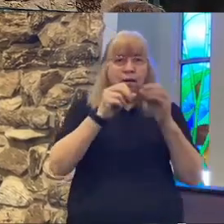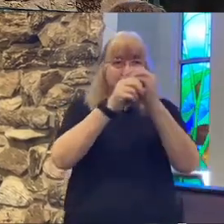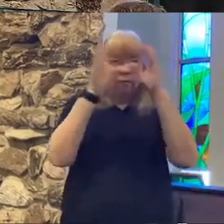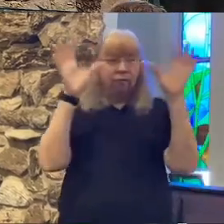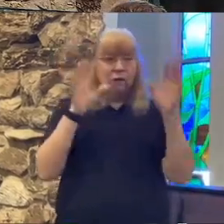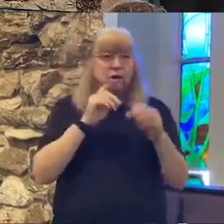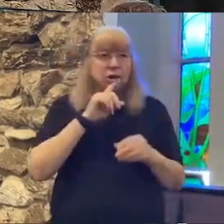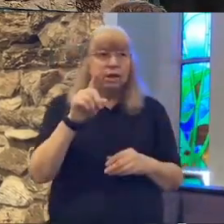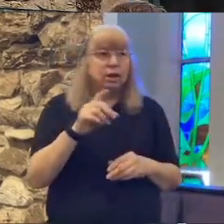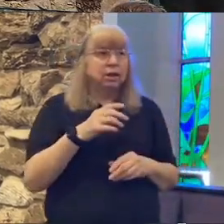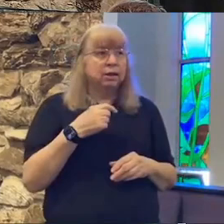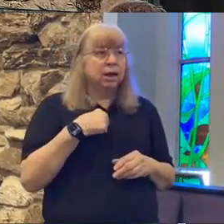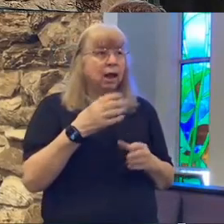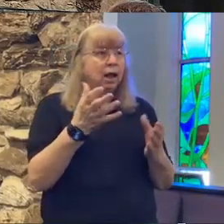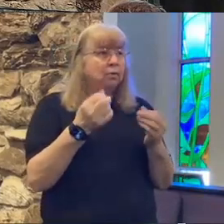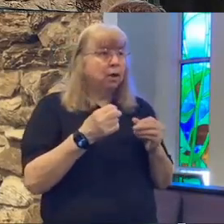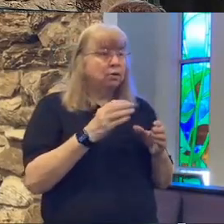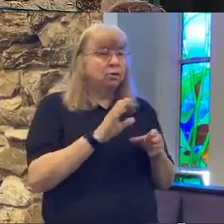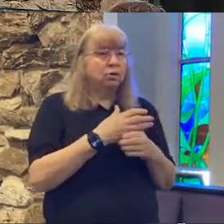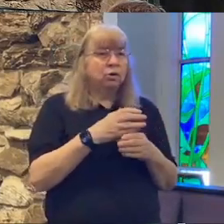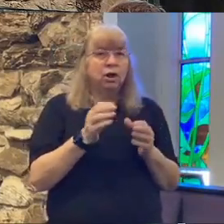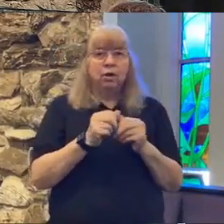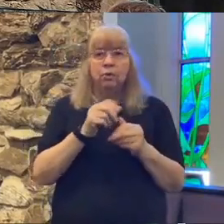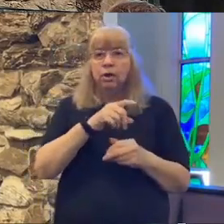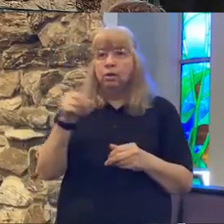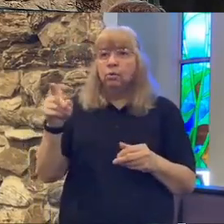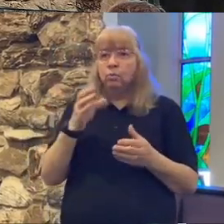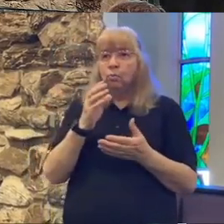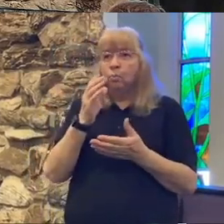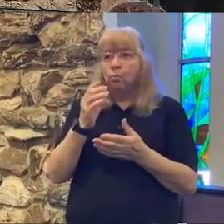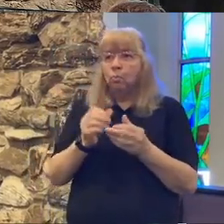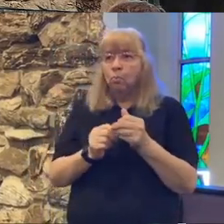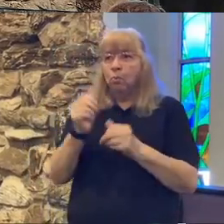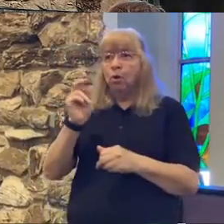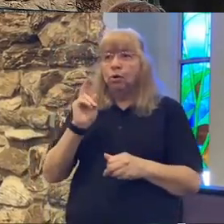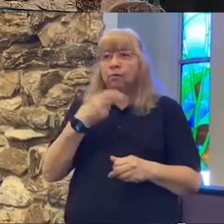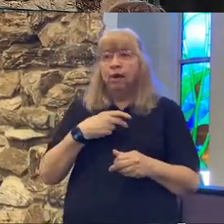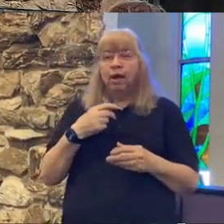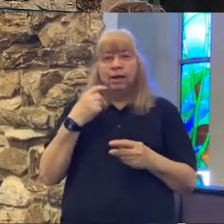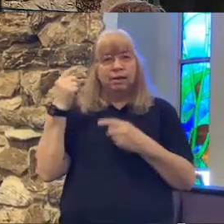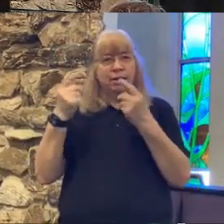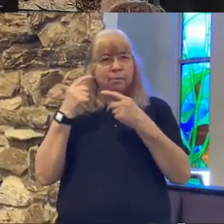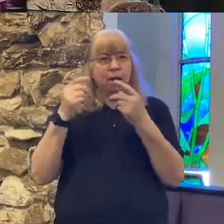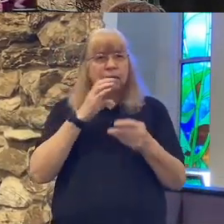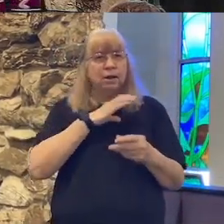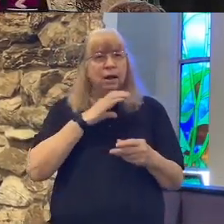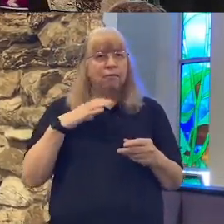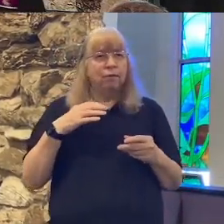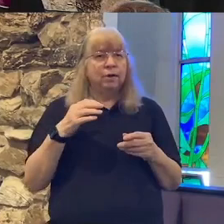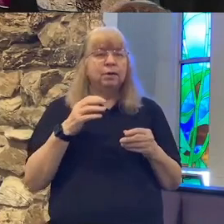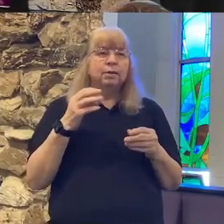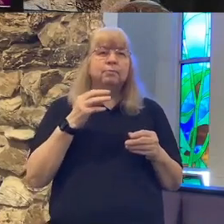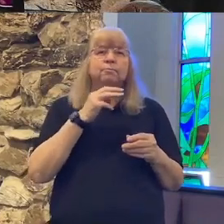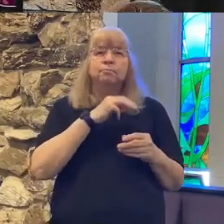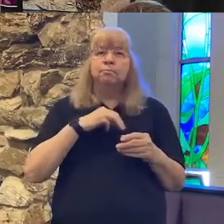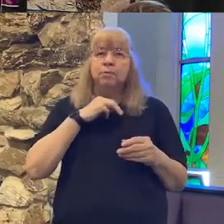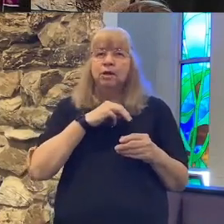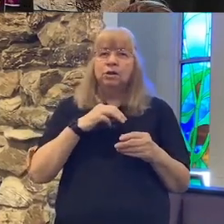Now, I want to share with you, most of us, when we think about the conference, when we think about the conference mission statement, what is